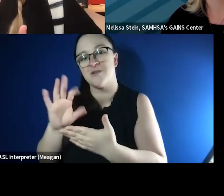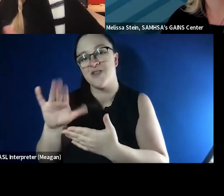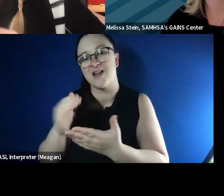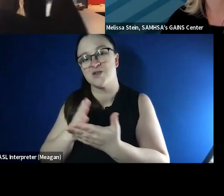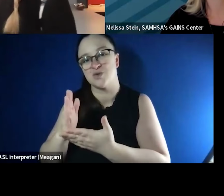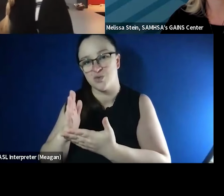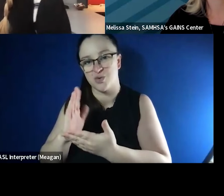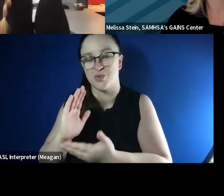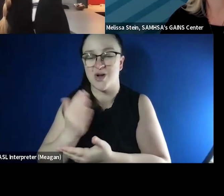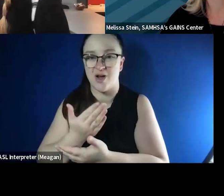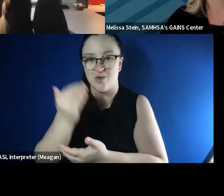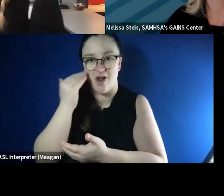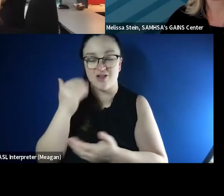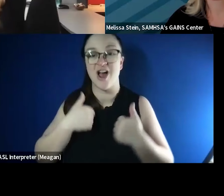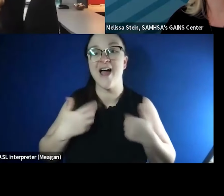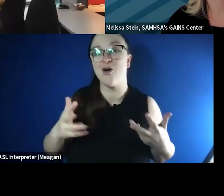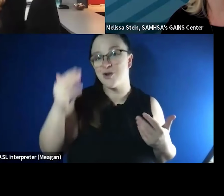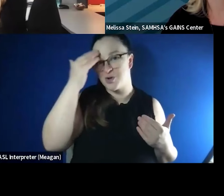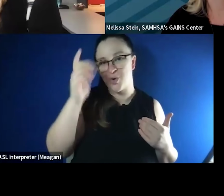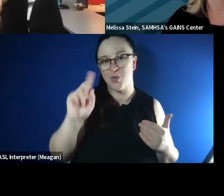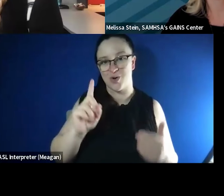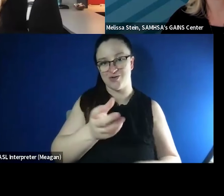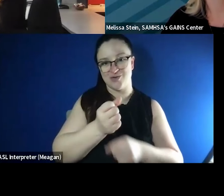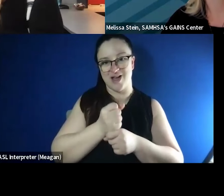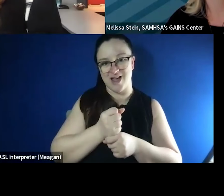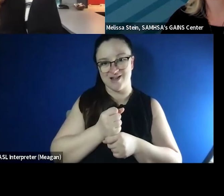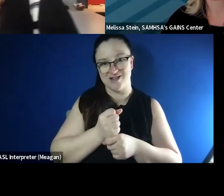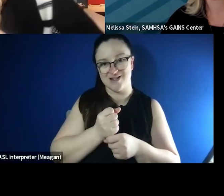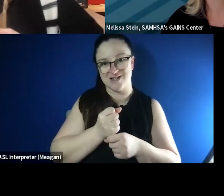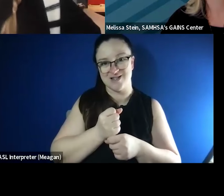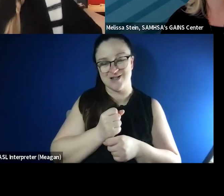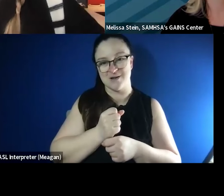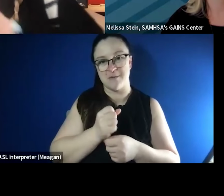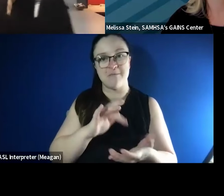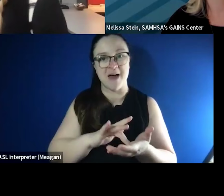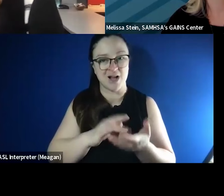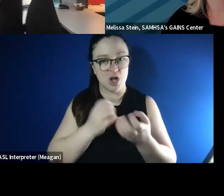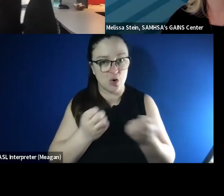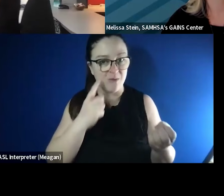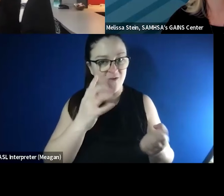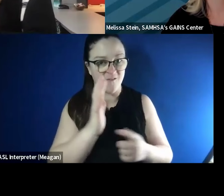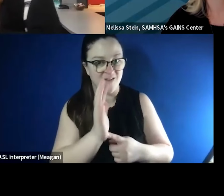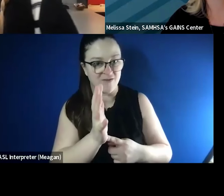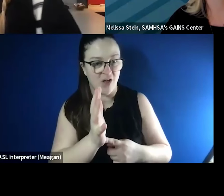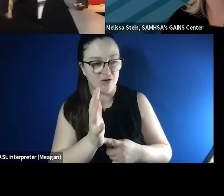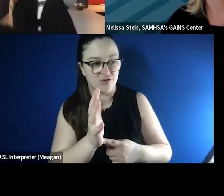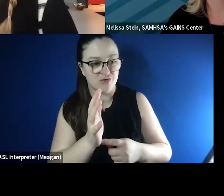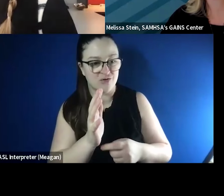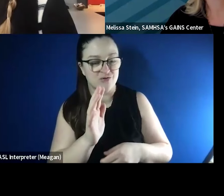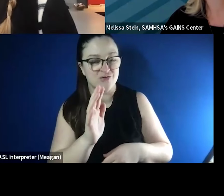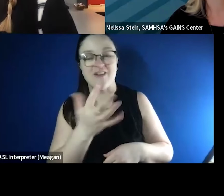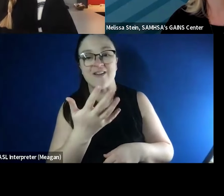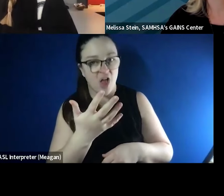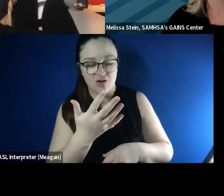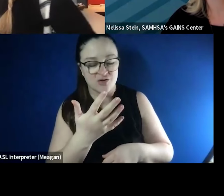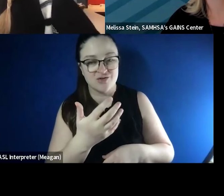is, hey, I already know where to get durable medical equipment for $5. Let me go ahead and make that connection with you. And while I get on the